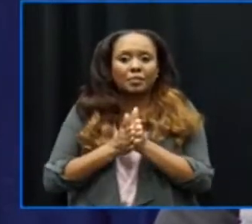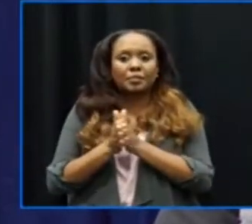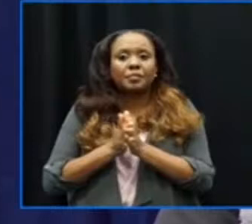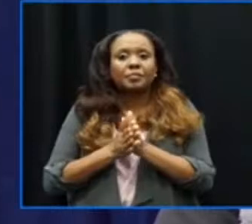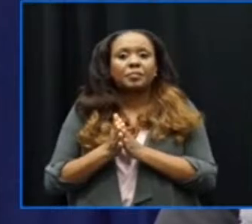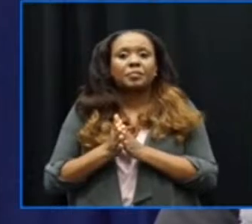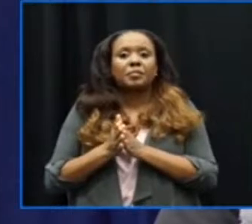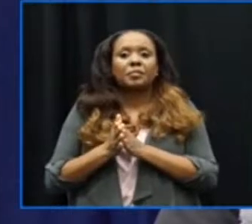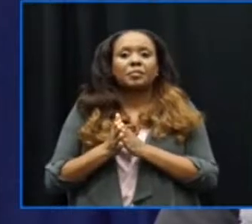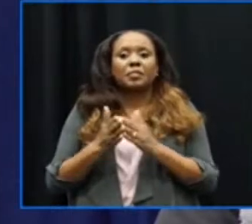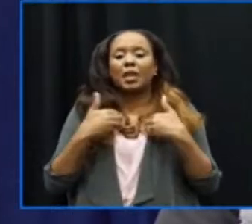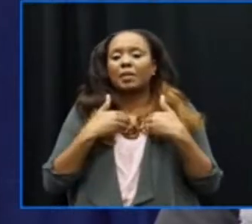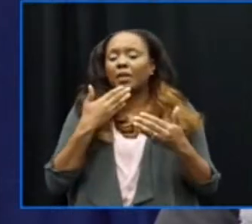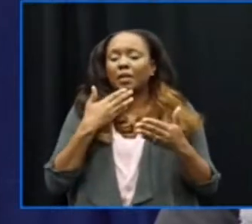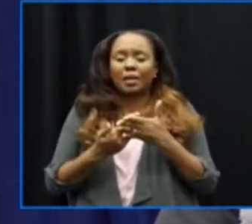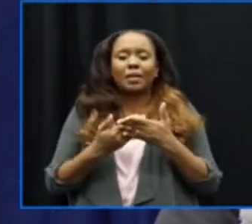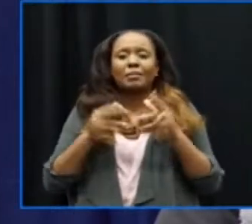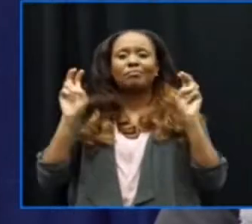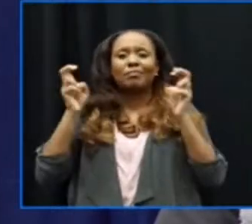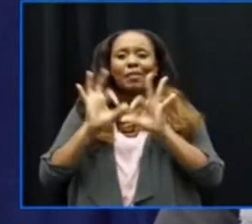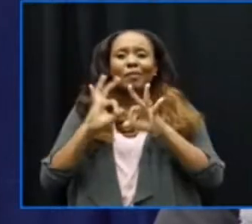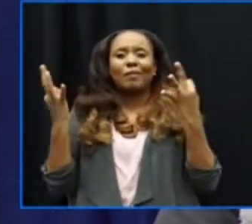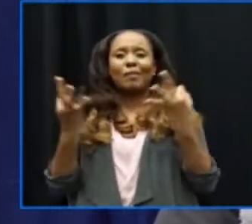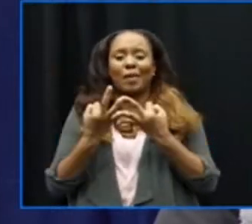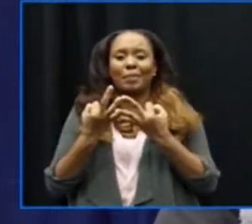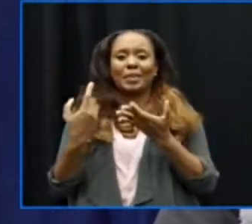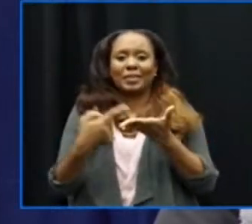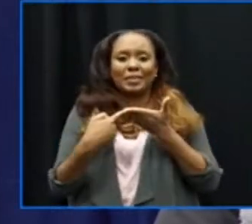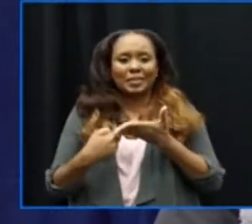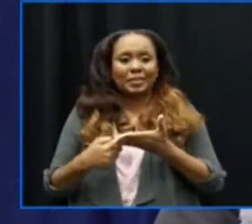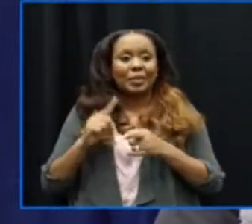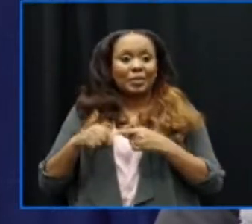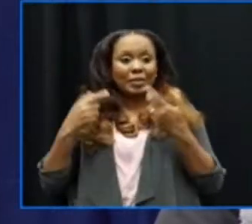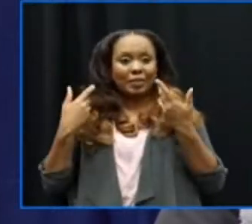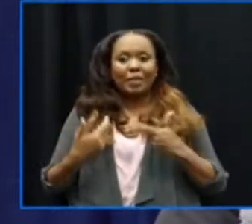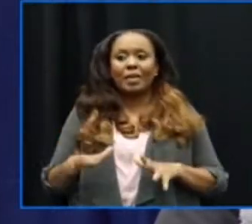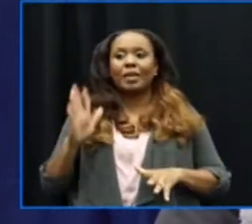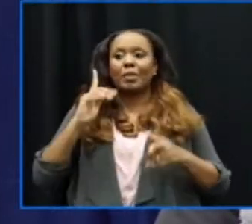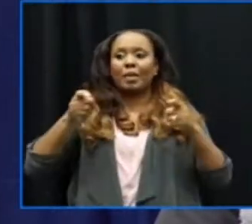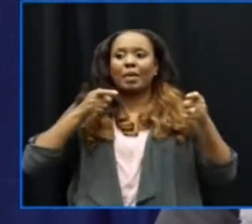having a rich family discussion, but at the end of it, we